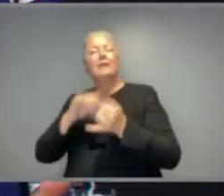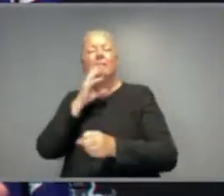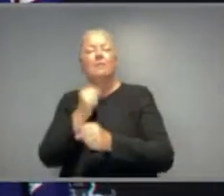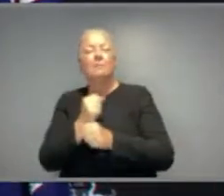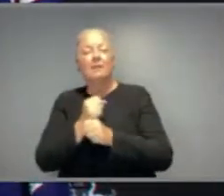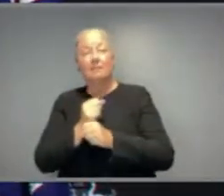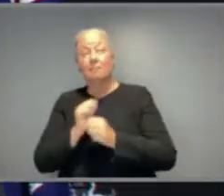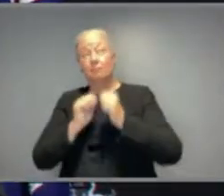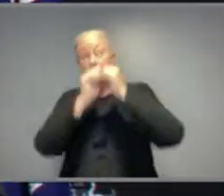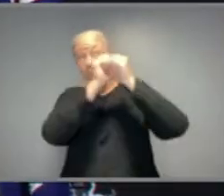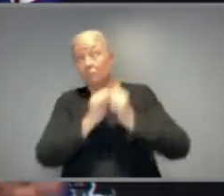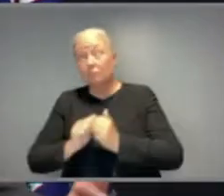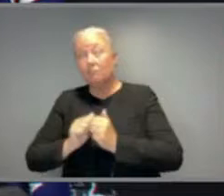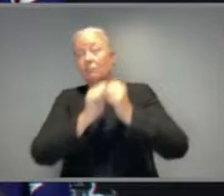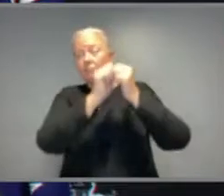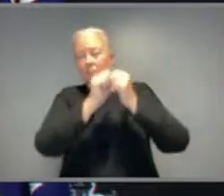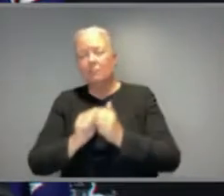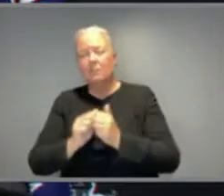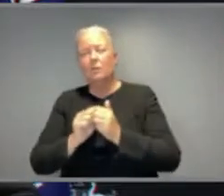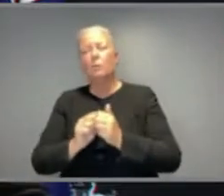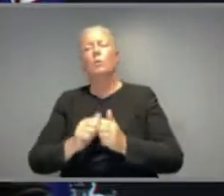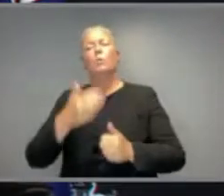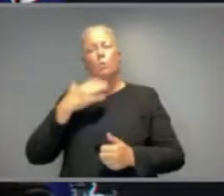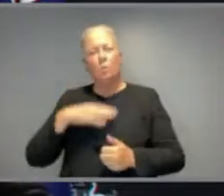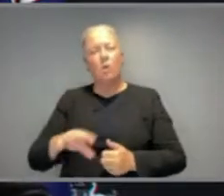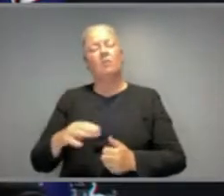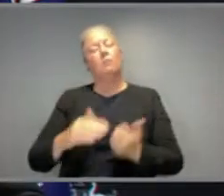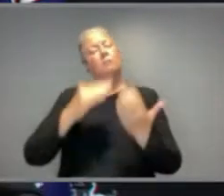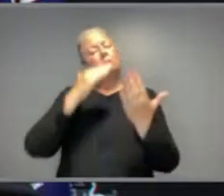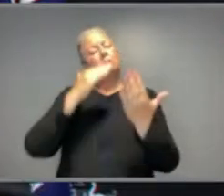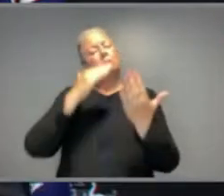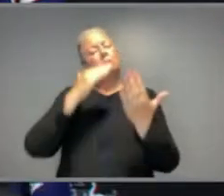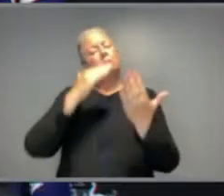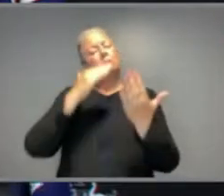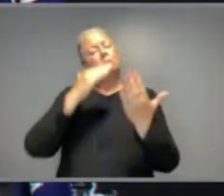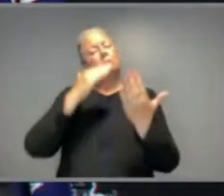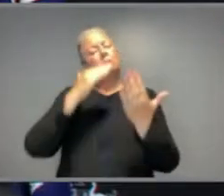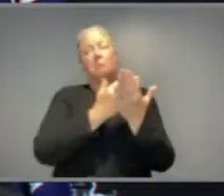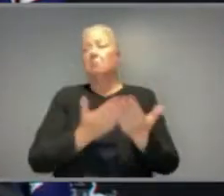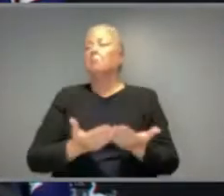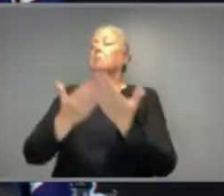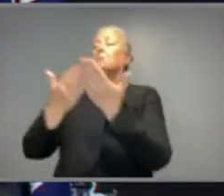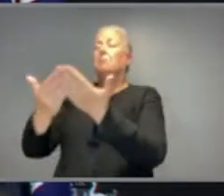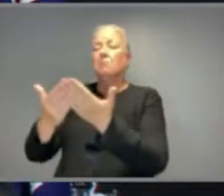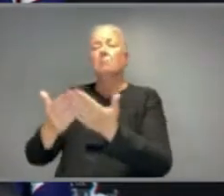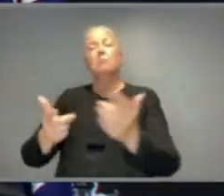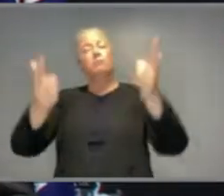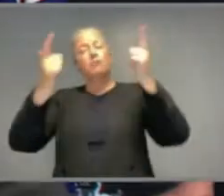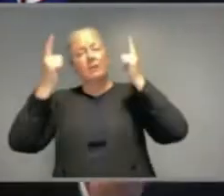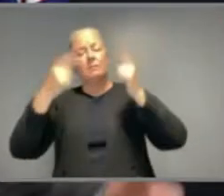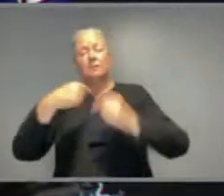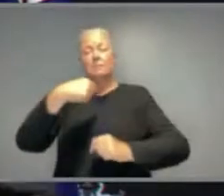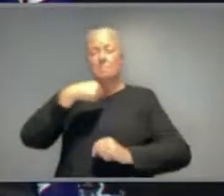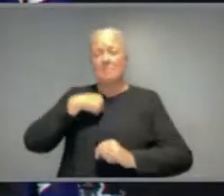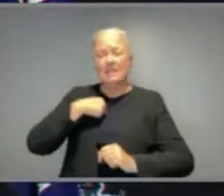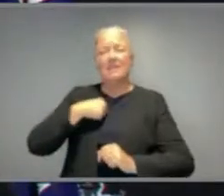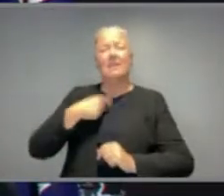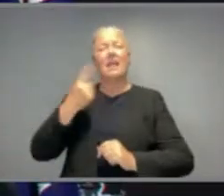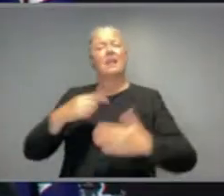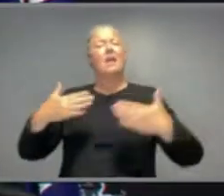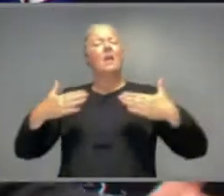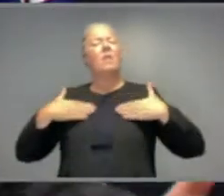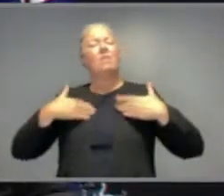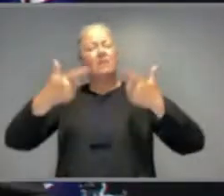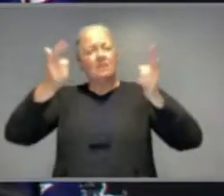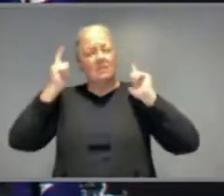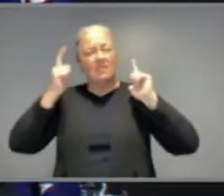to bring back a proper list of options for the Premiers and Chief Ministers and I to consider, which go to the issues you're talking about.